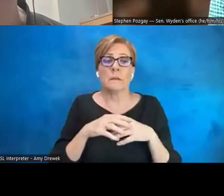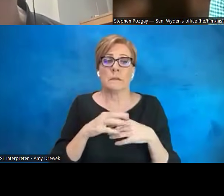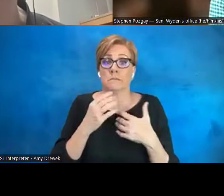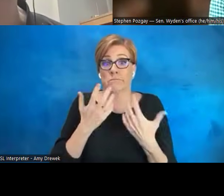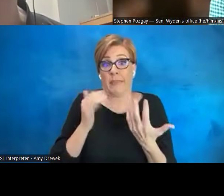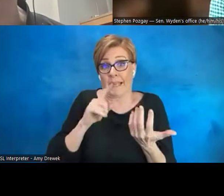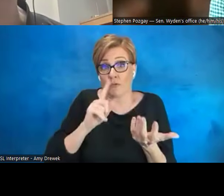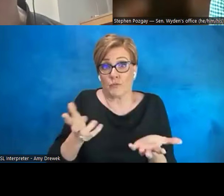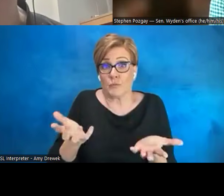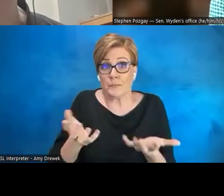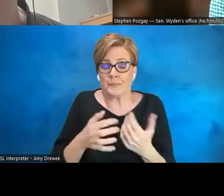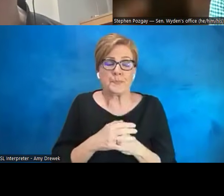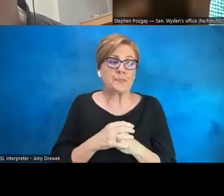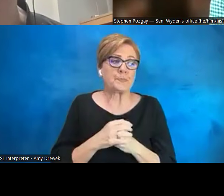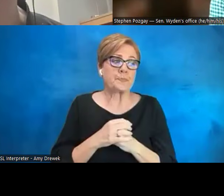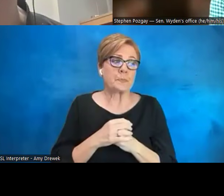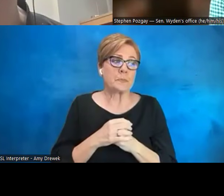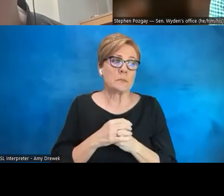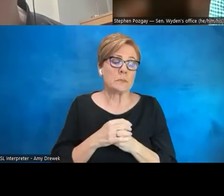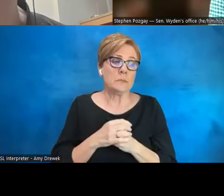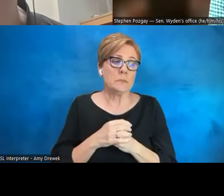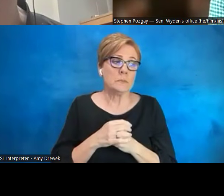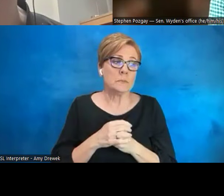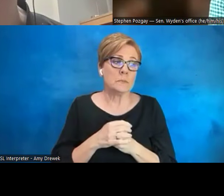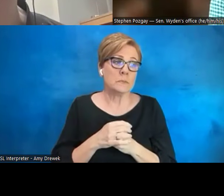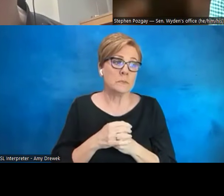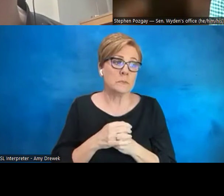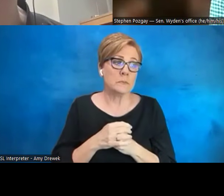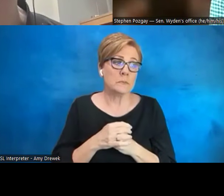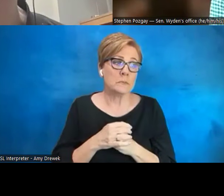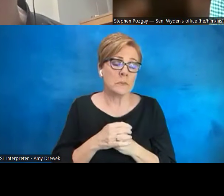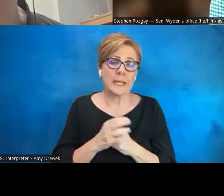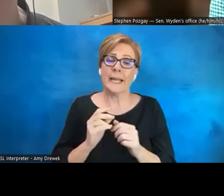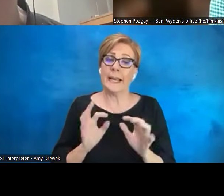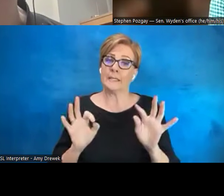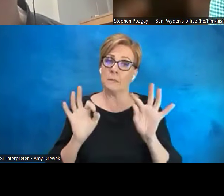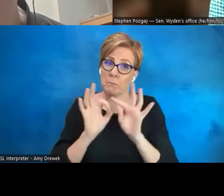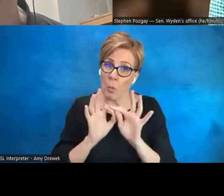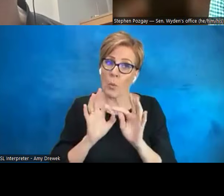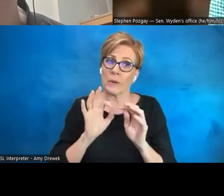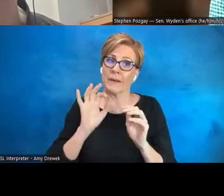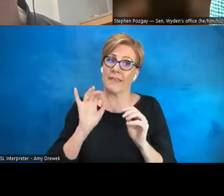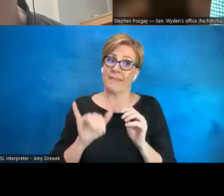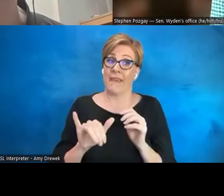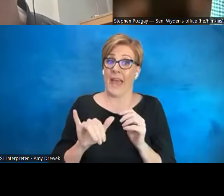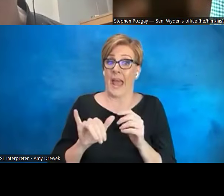true. And so I think it's important that people know what are these results from how folks